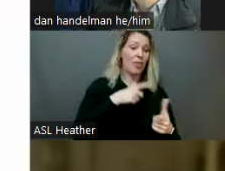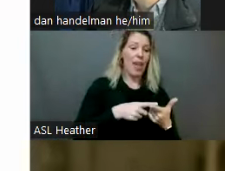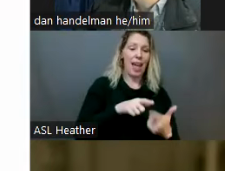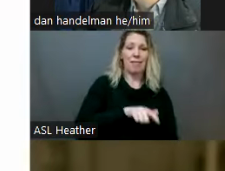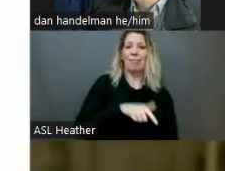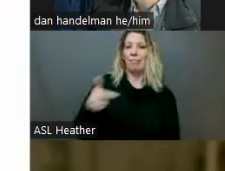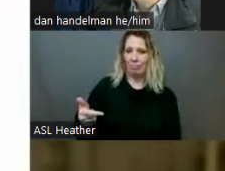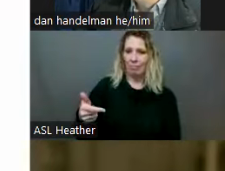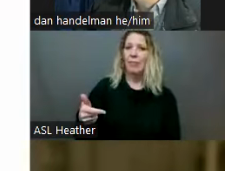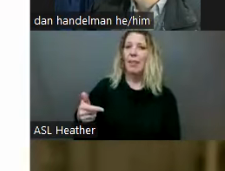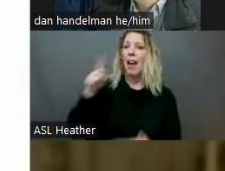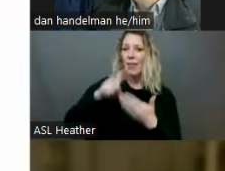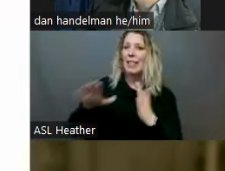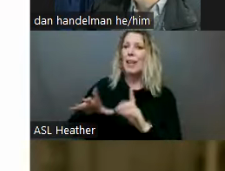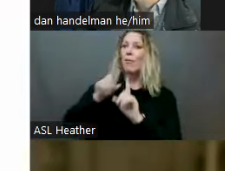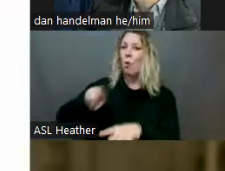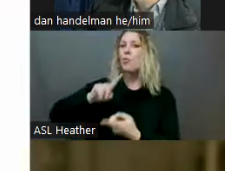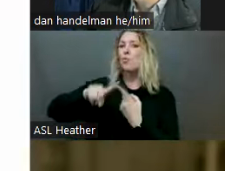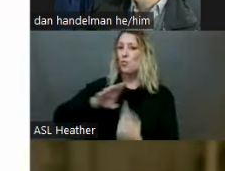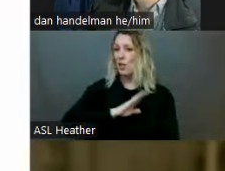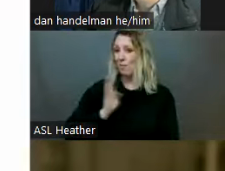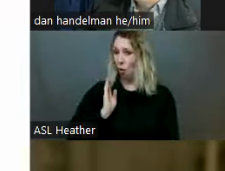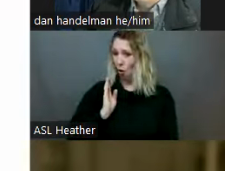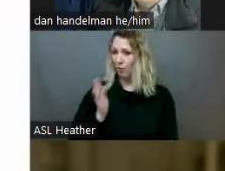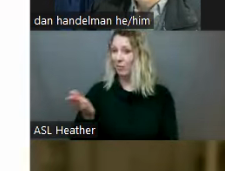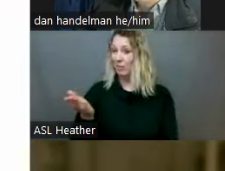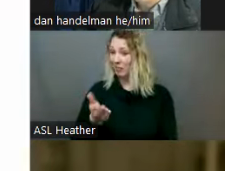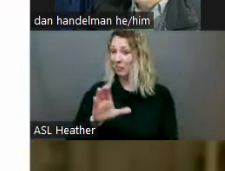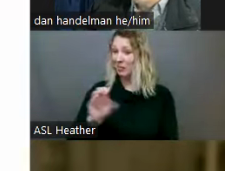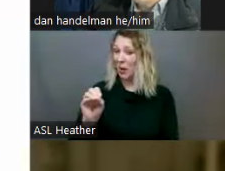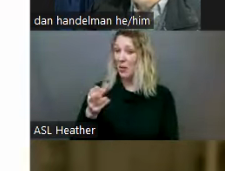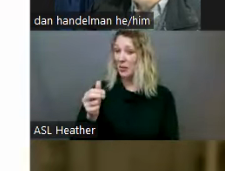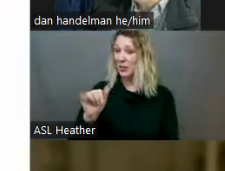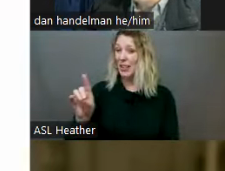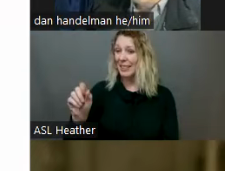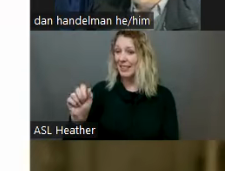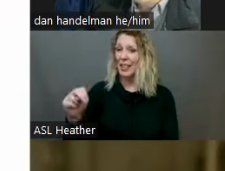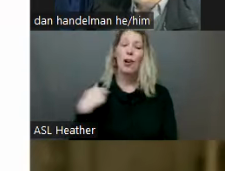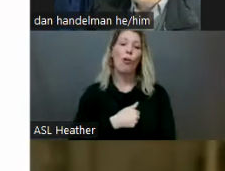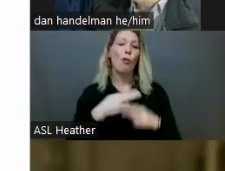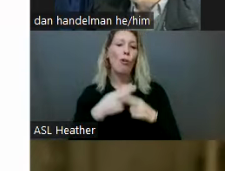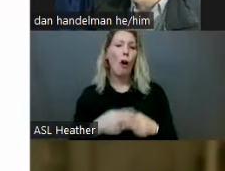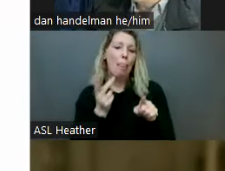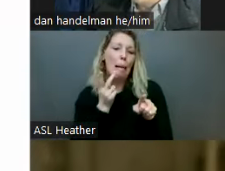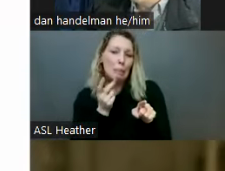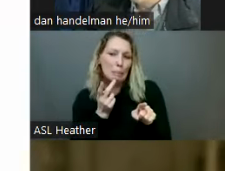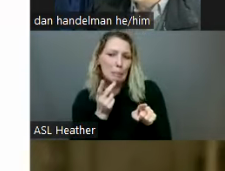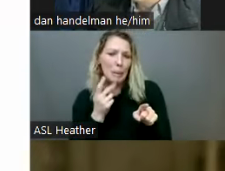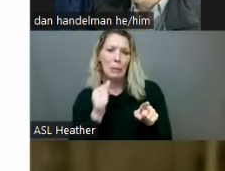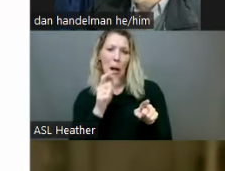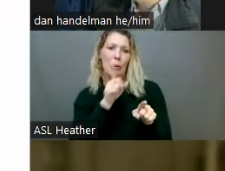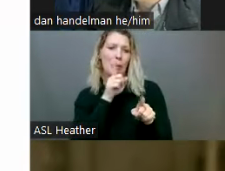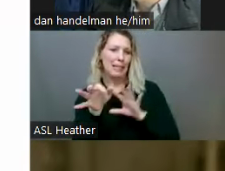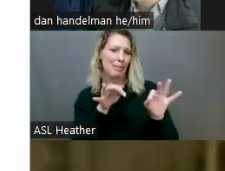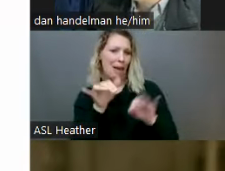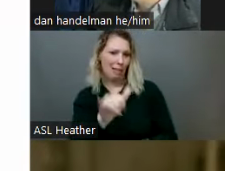board. Back to Co-Chair Dan. Or what we're calling the pink section, although we couldn't quite describe this color